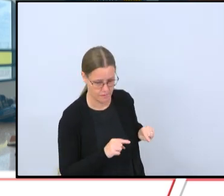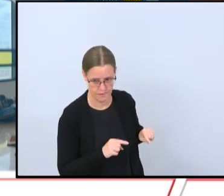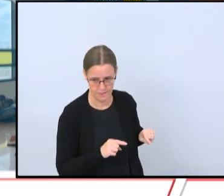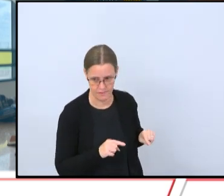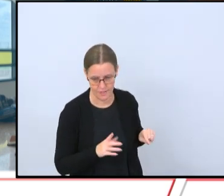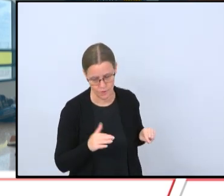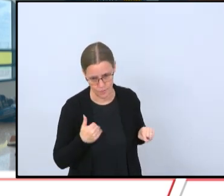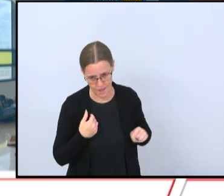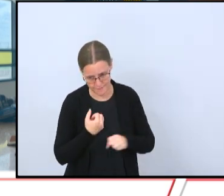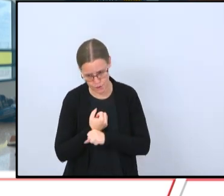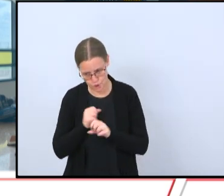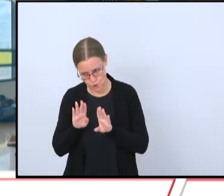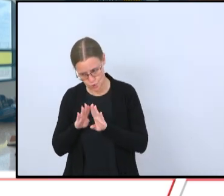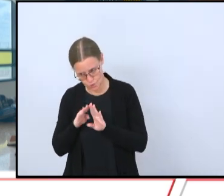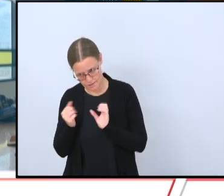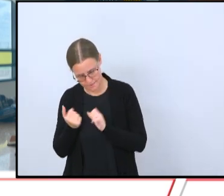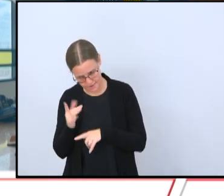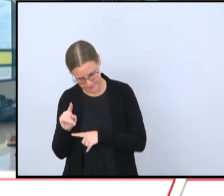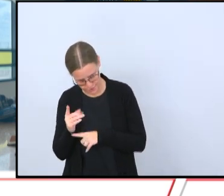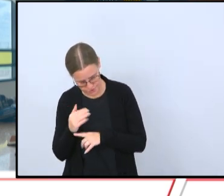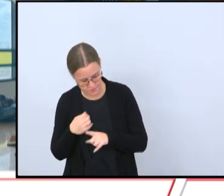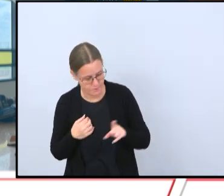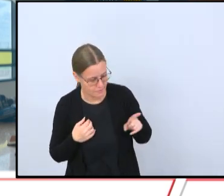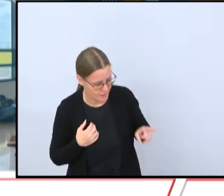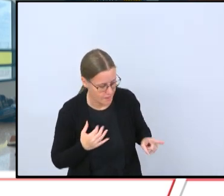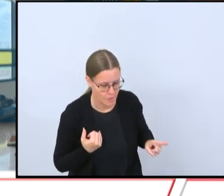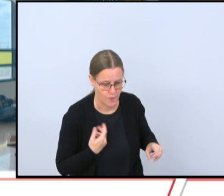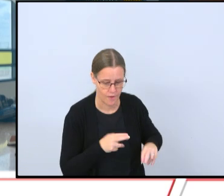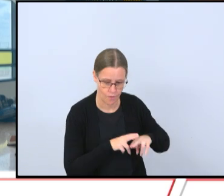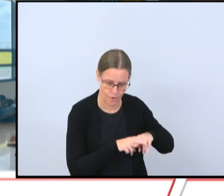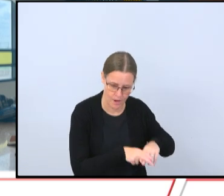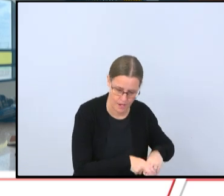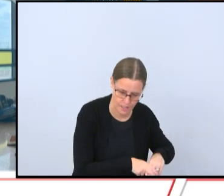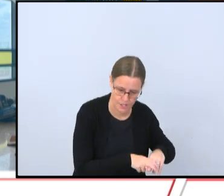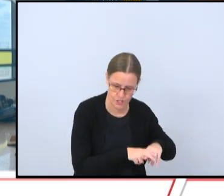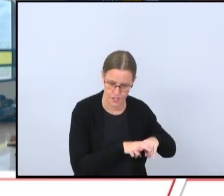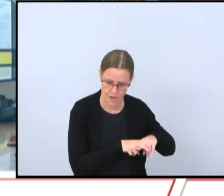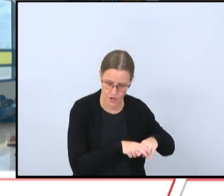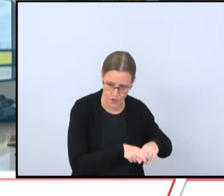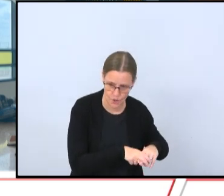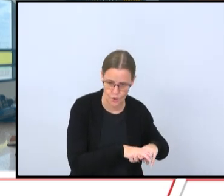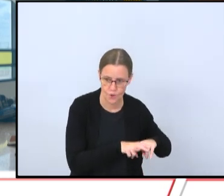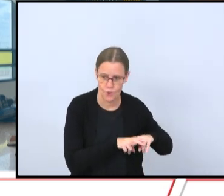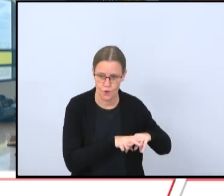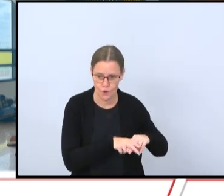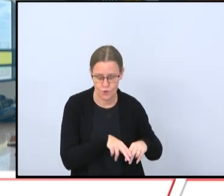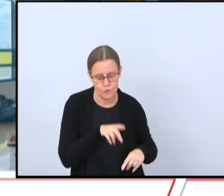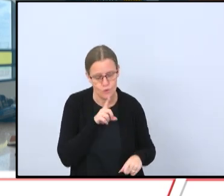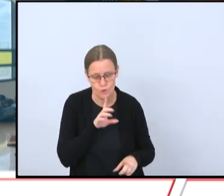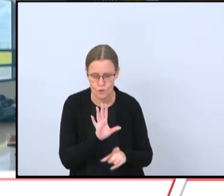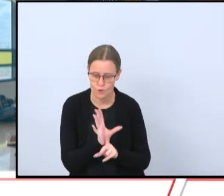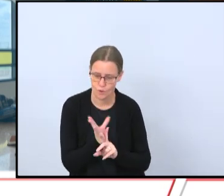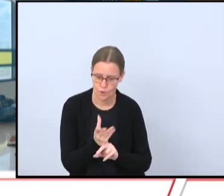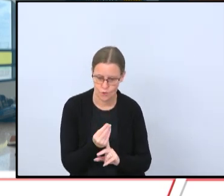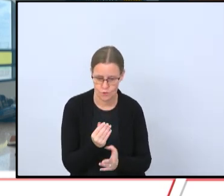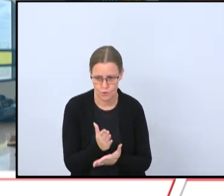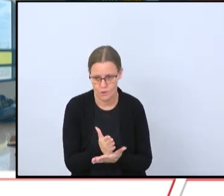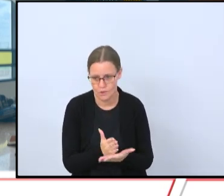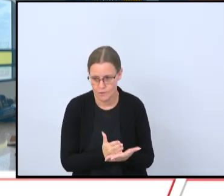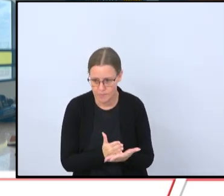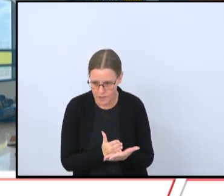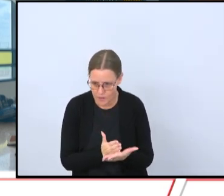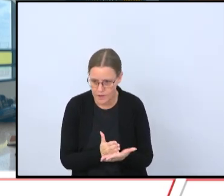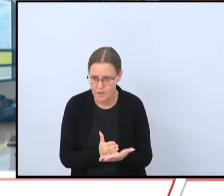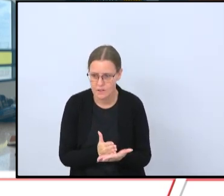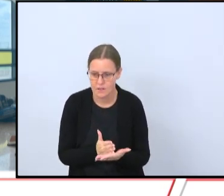secure vestibule, of course. You have a space for your rocking chairs there, which is a really great cultural part of the existing and